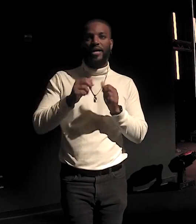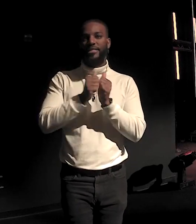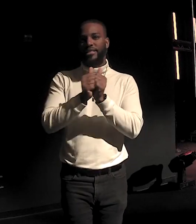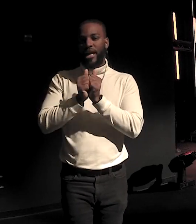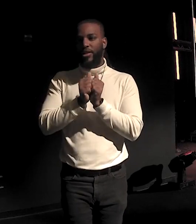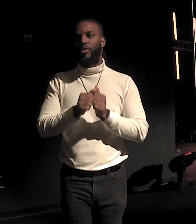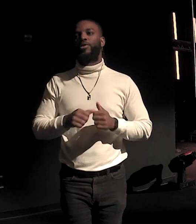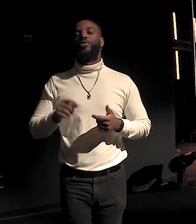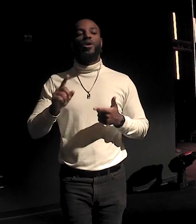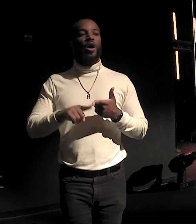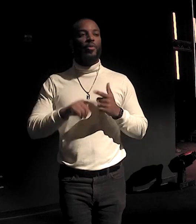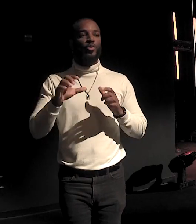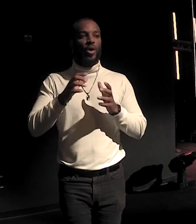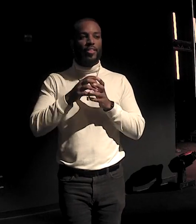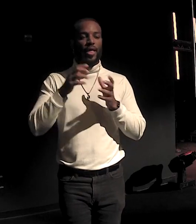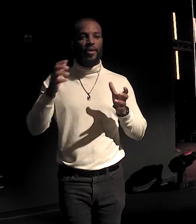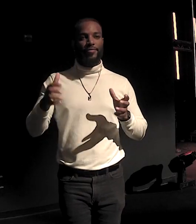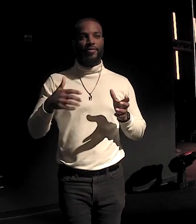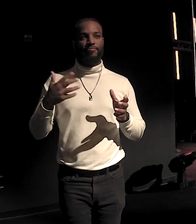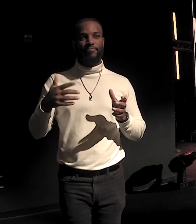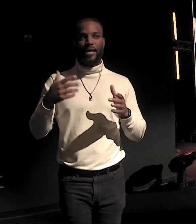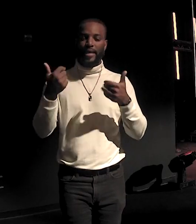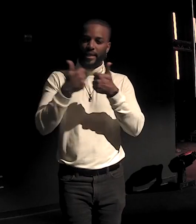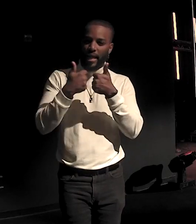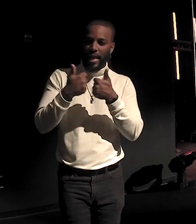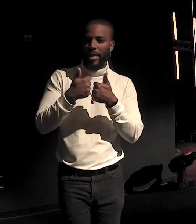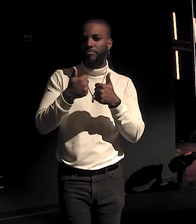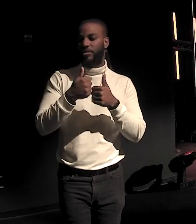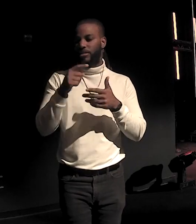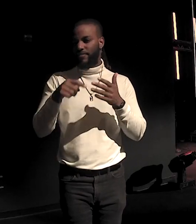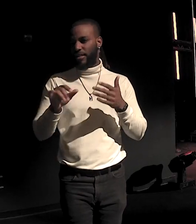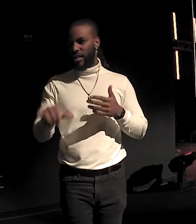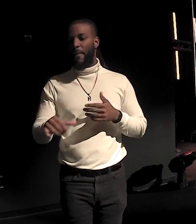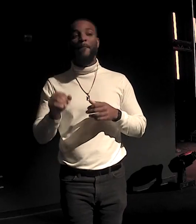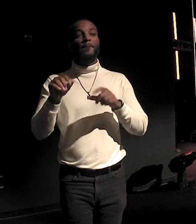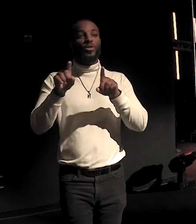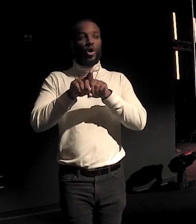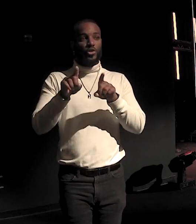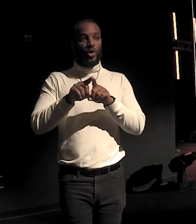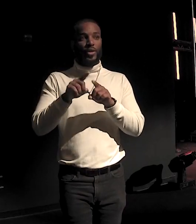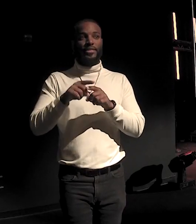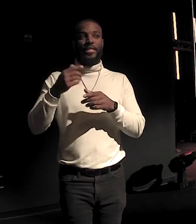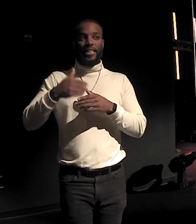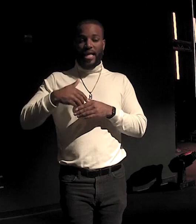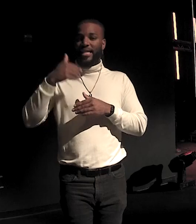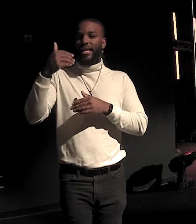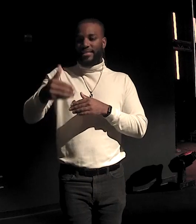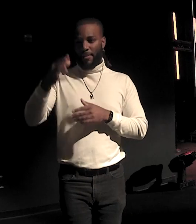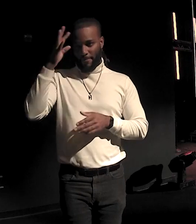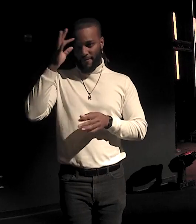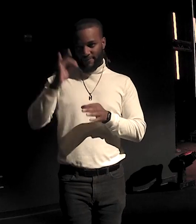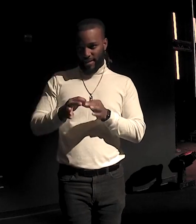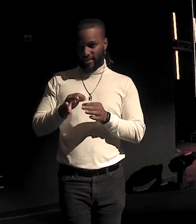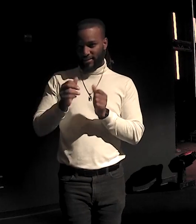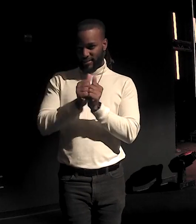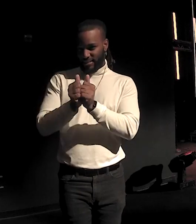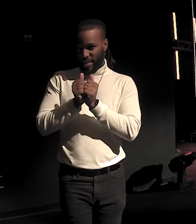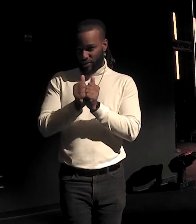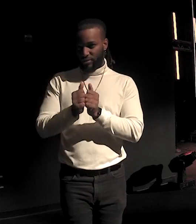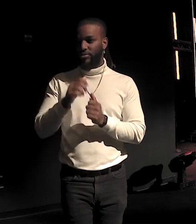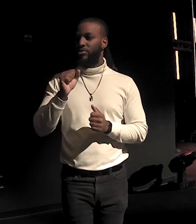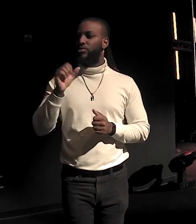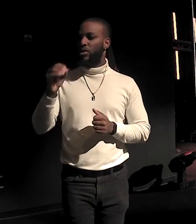get to do a lot of games and stuff like that, and also get to take that next step of faith together.